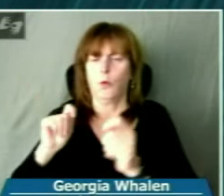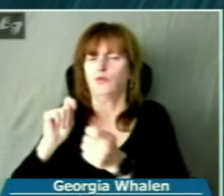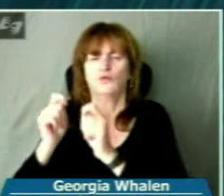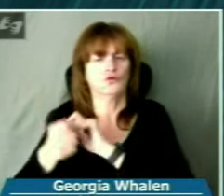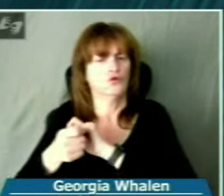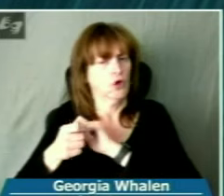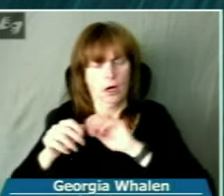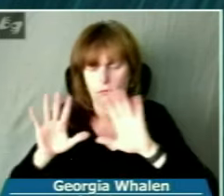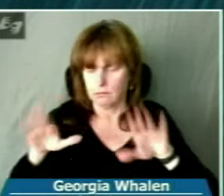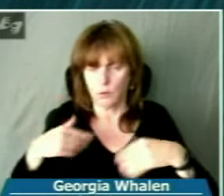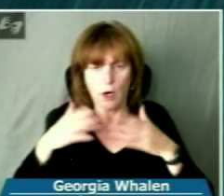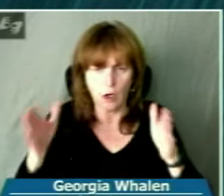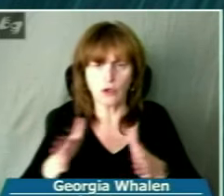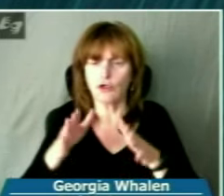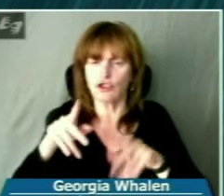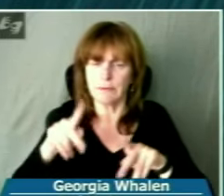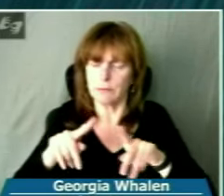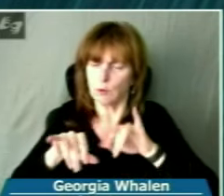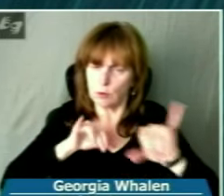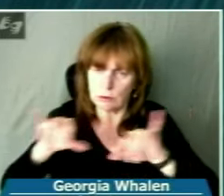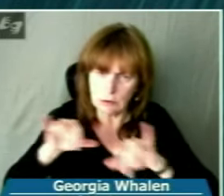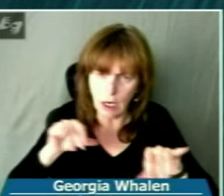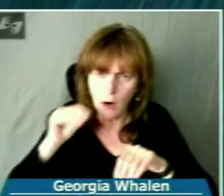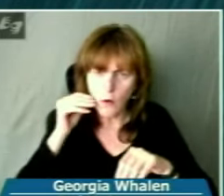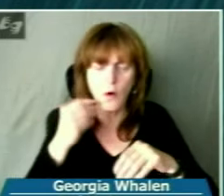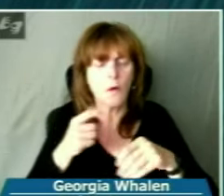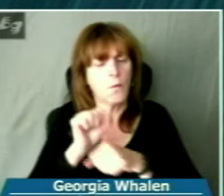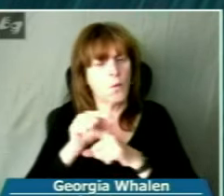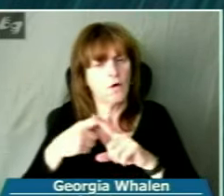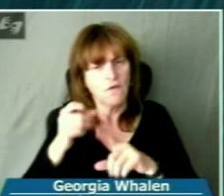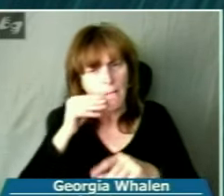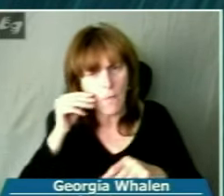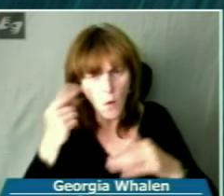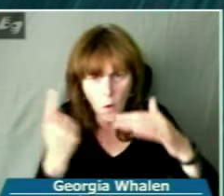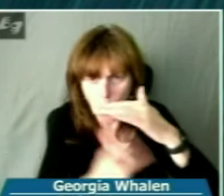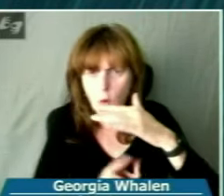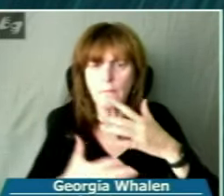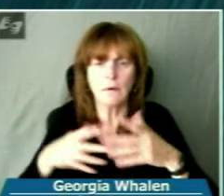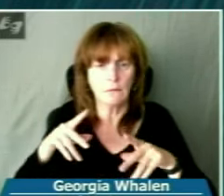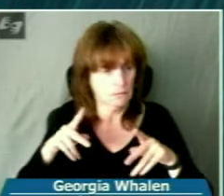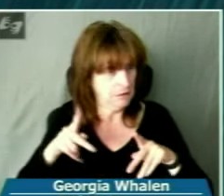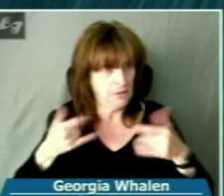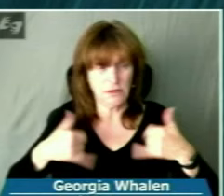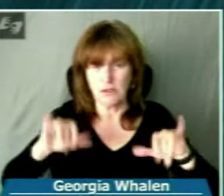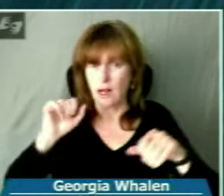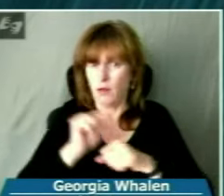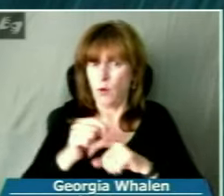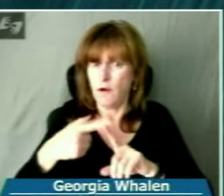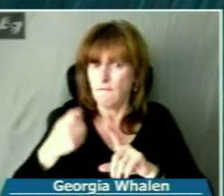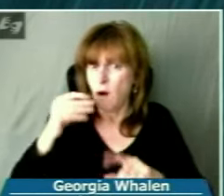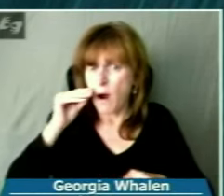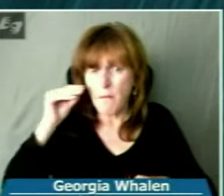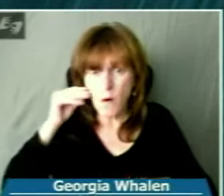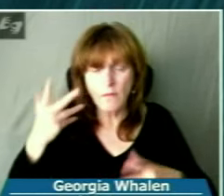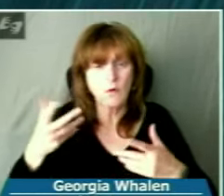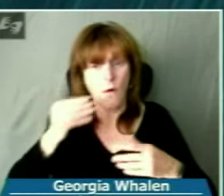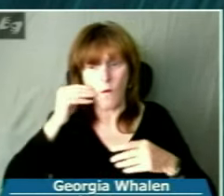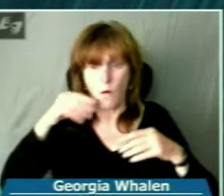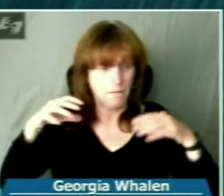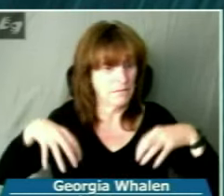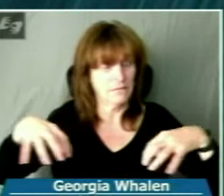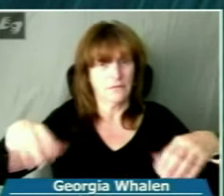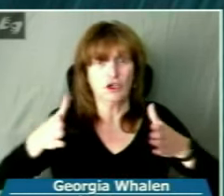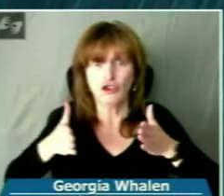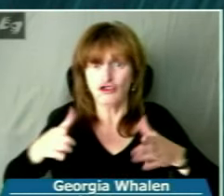people, obviously, if they're sick, that they can isolate and stay home, but also for many people who are working from home right now. So a few of the things that are going on,